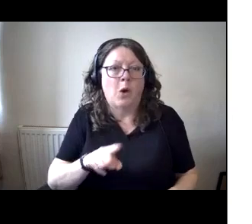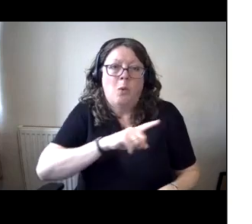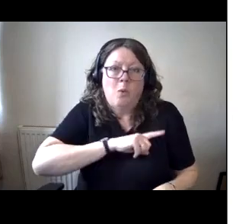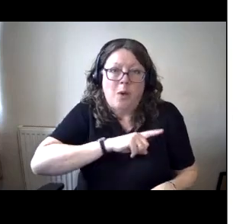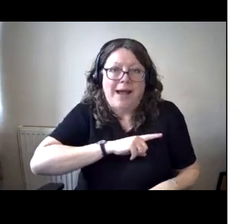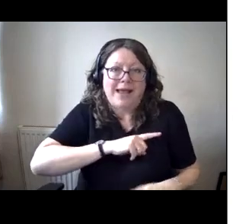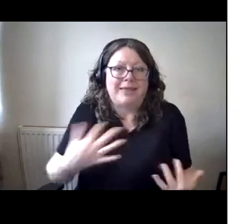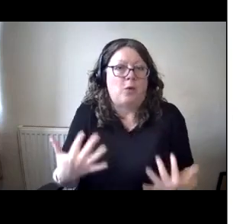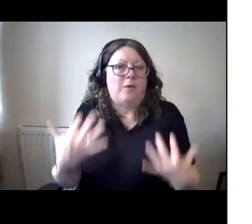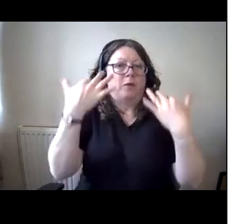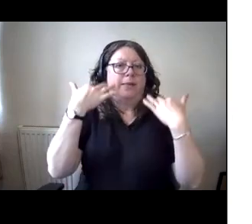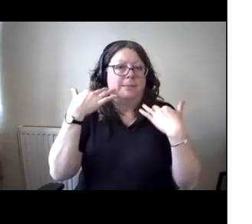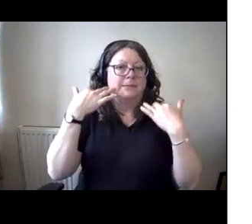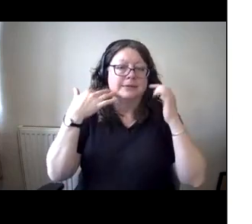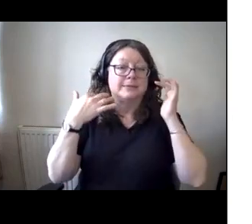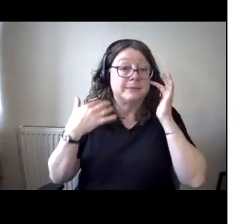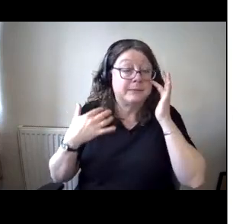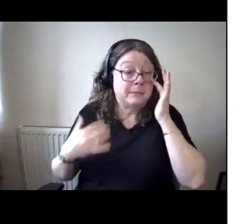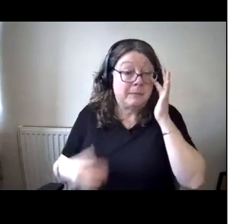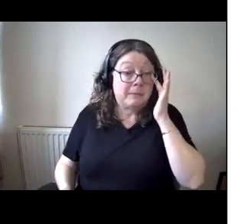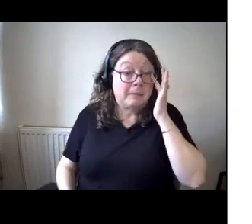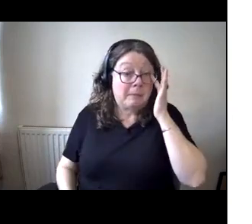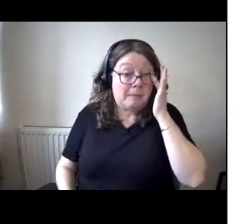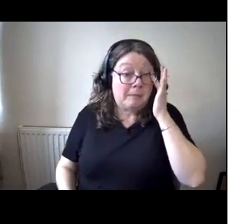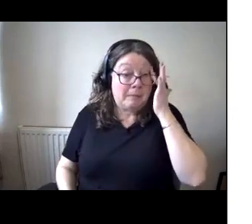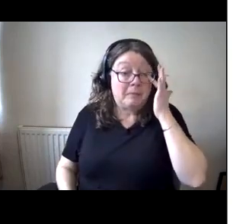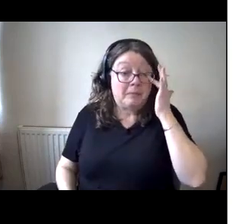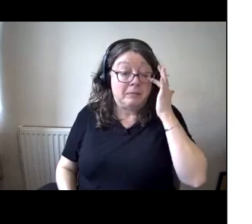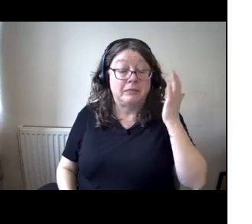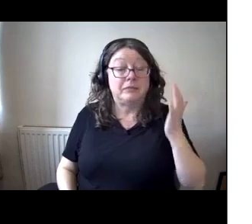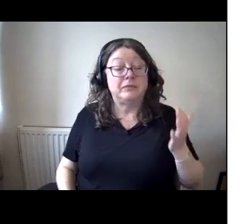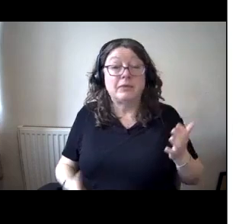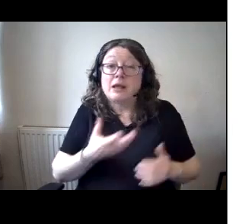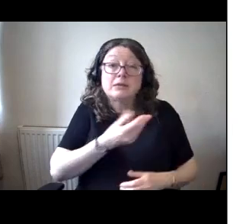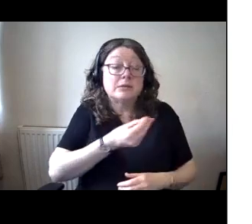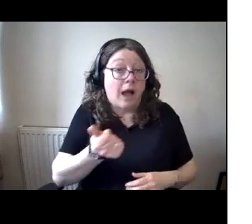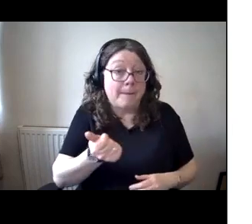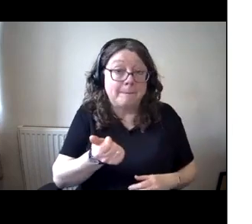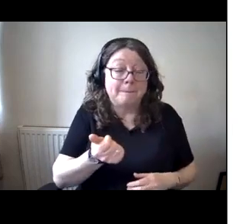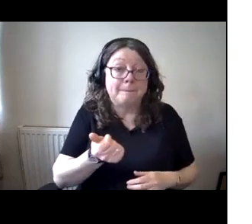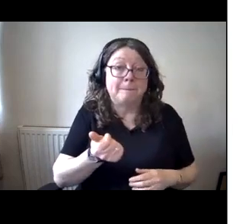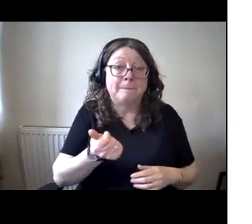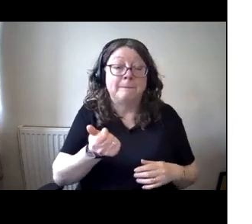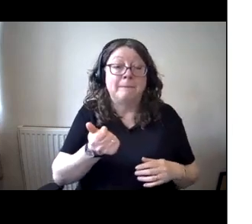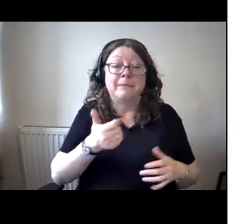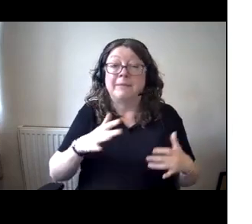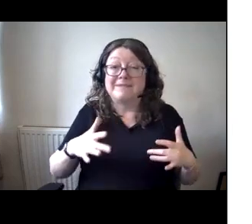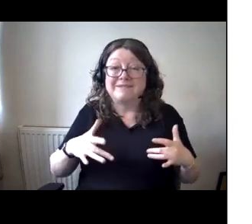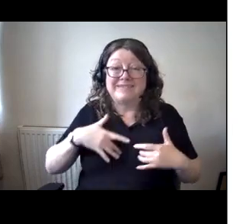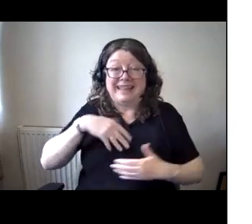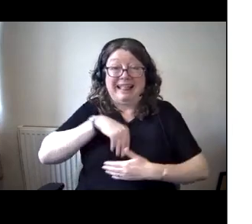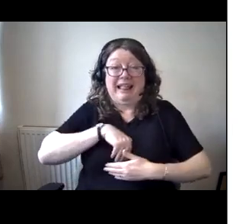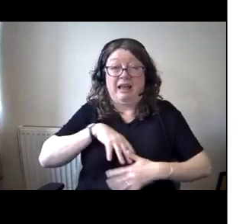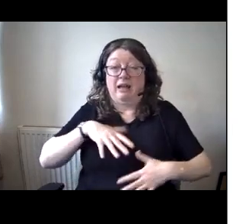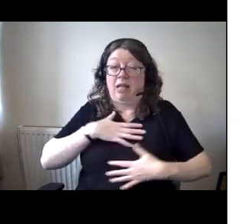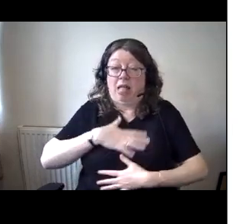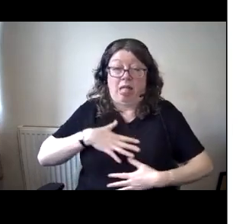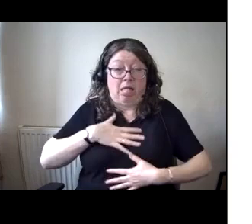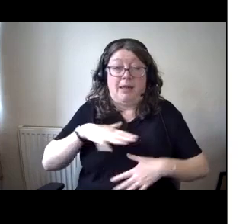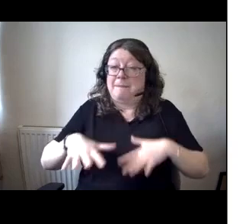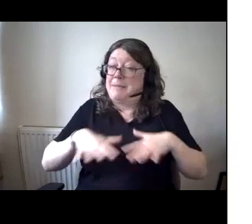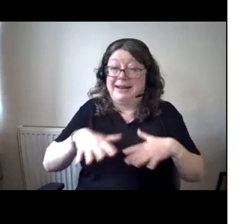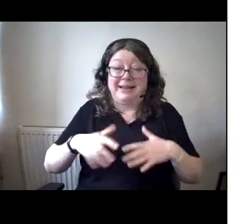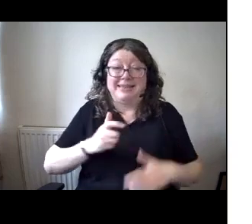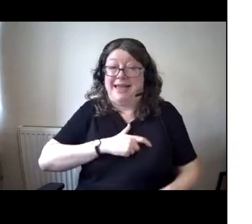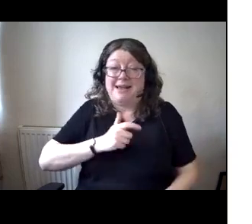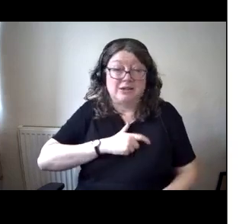For some of our young people, it might be that they go into that flight response, so they're feeling panicked, they look fearful, they're anxious,